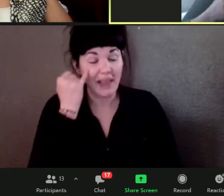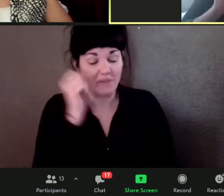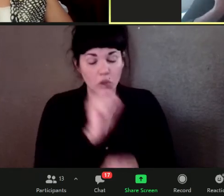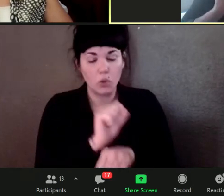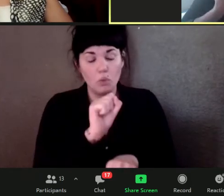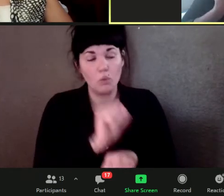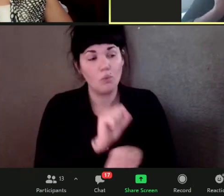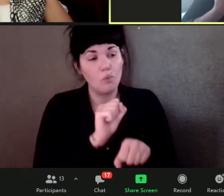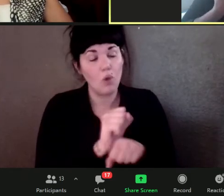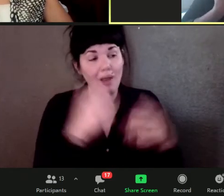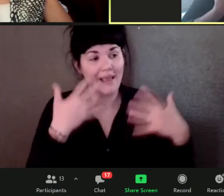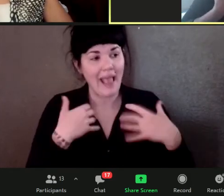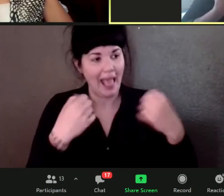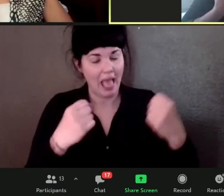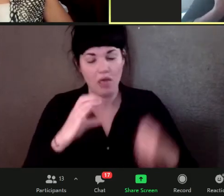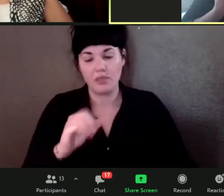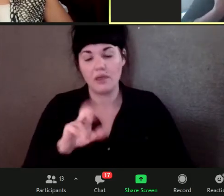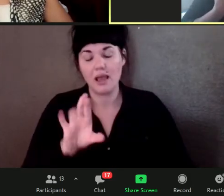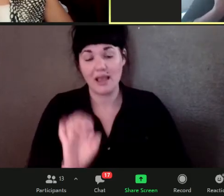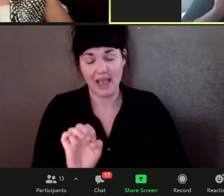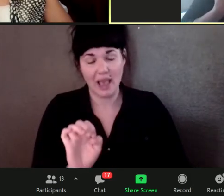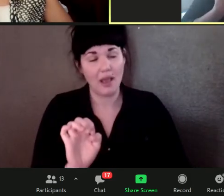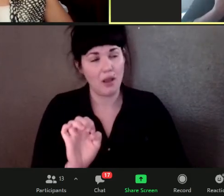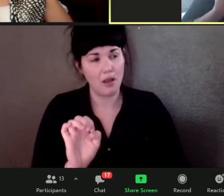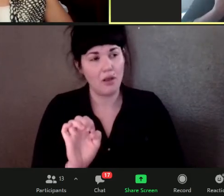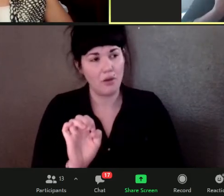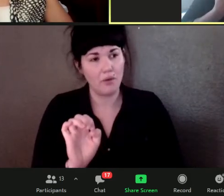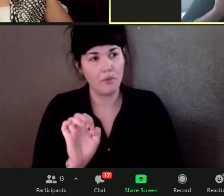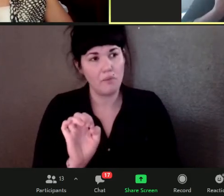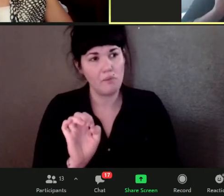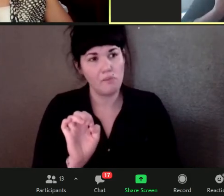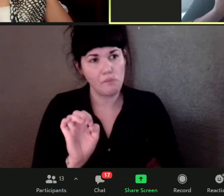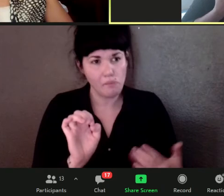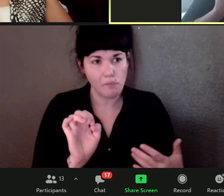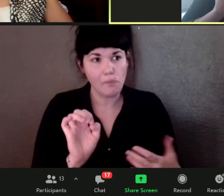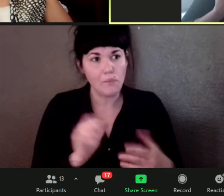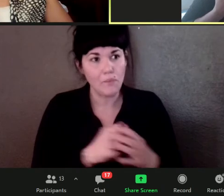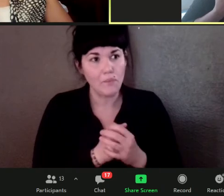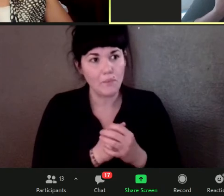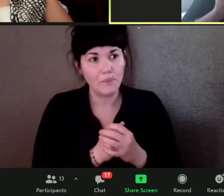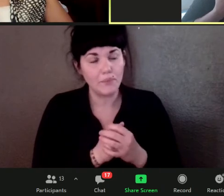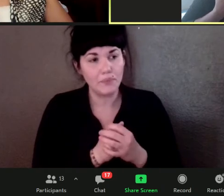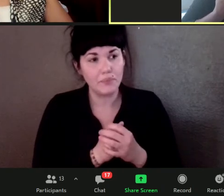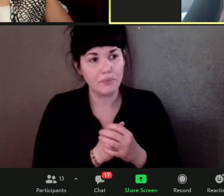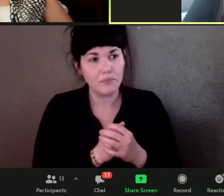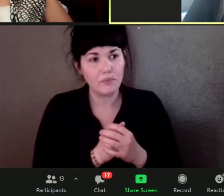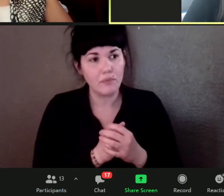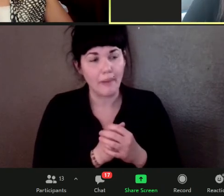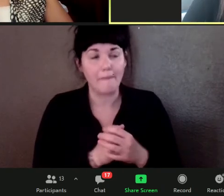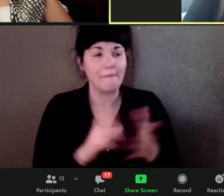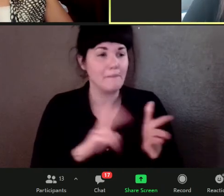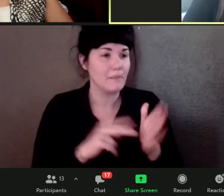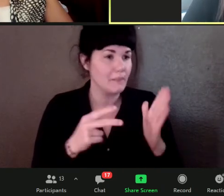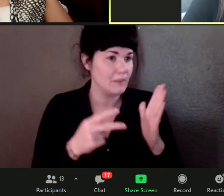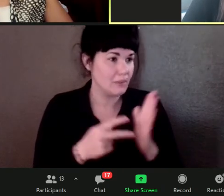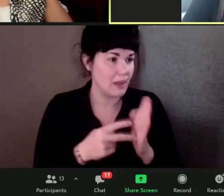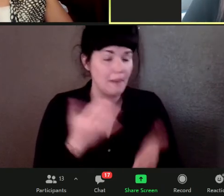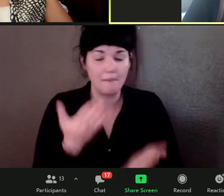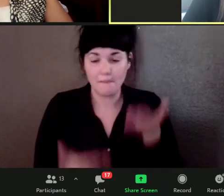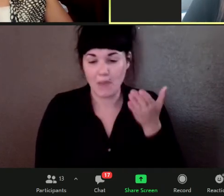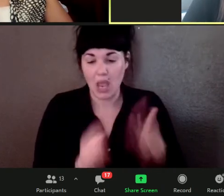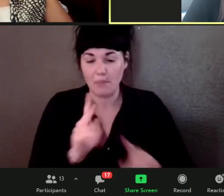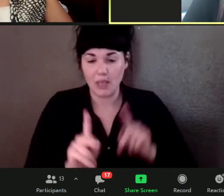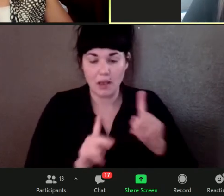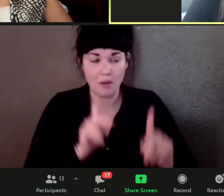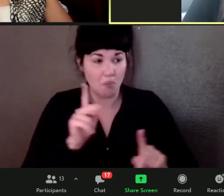individuals that are maybe have their health compromised, there might be a requirement in